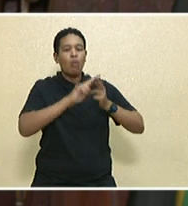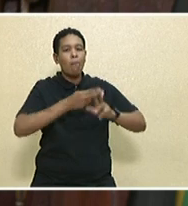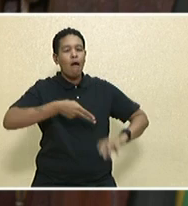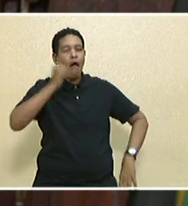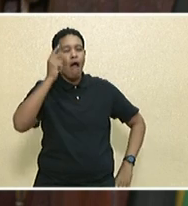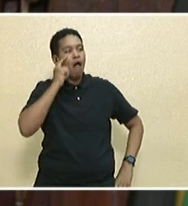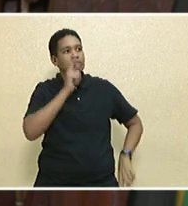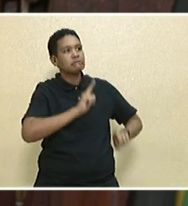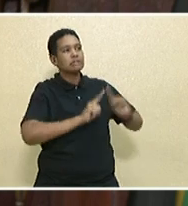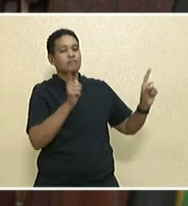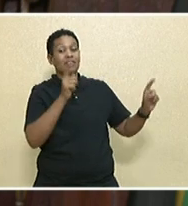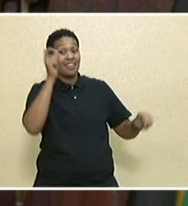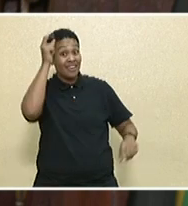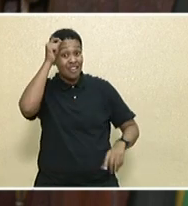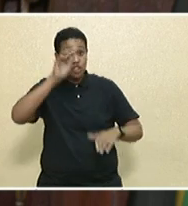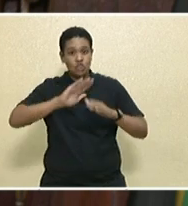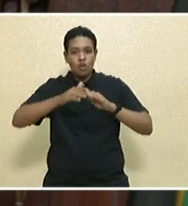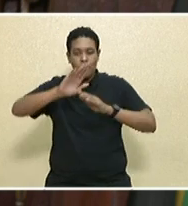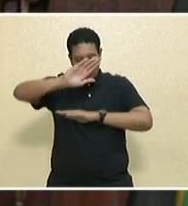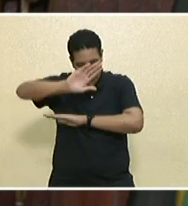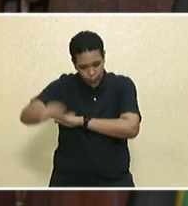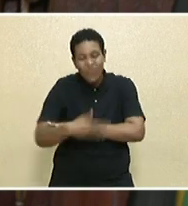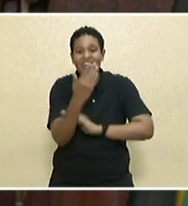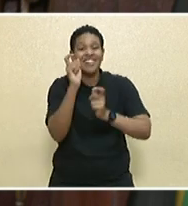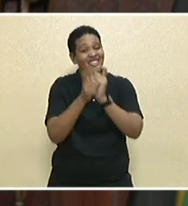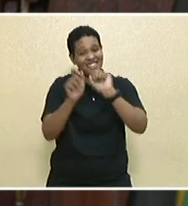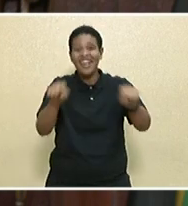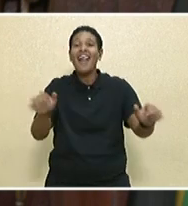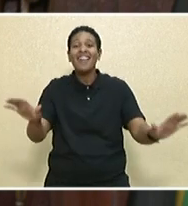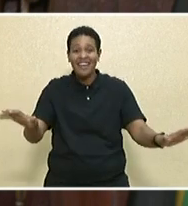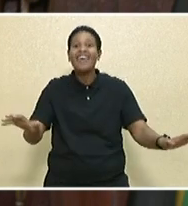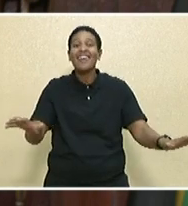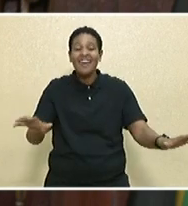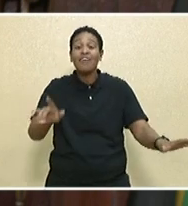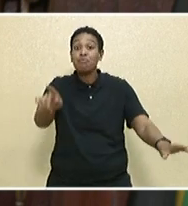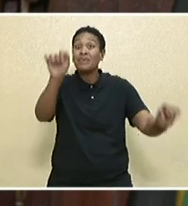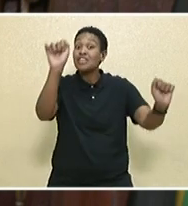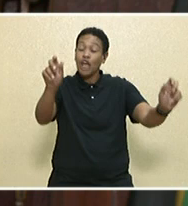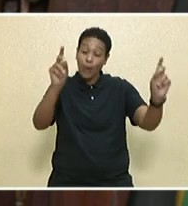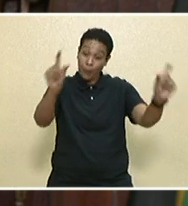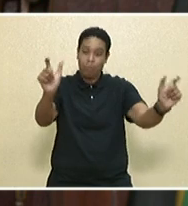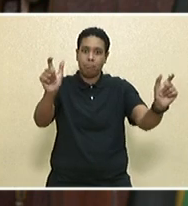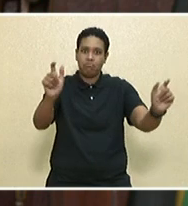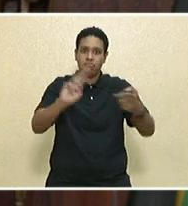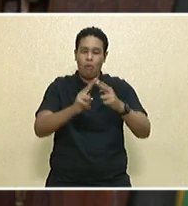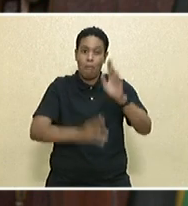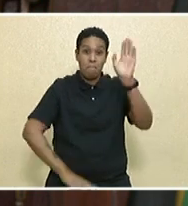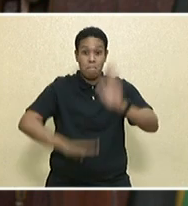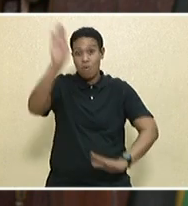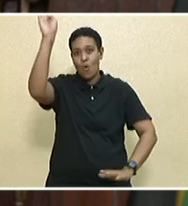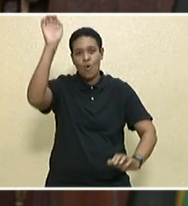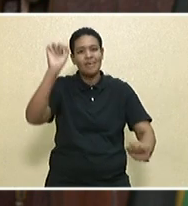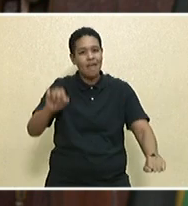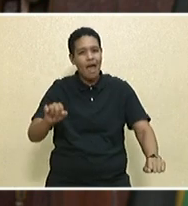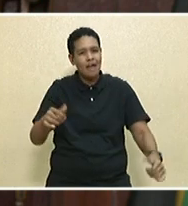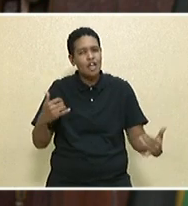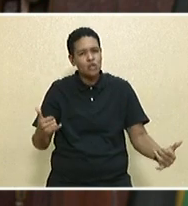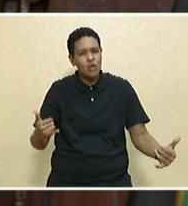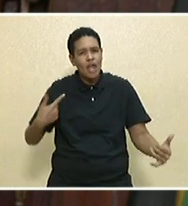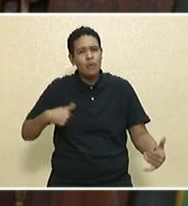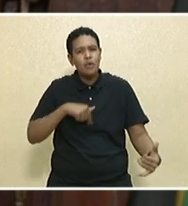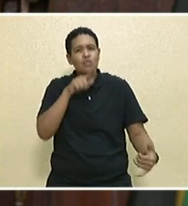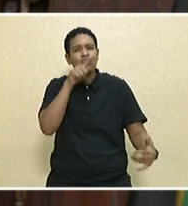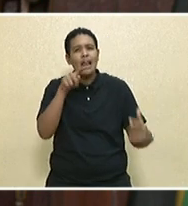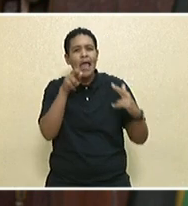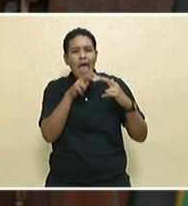change overnight. It could change in an instant. And today we